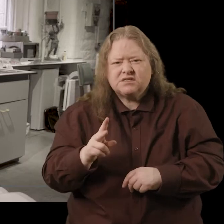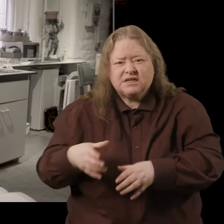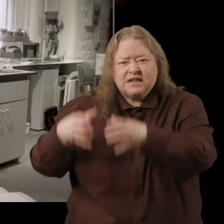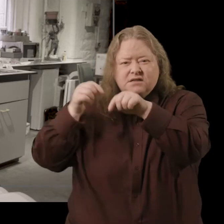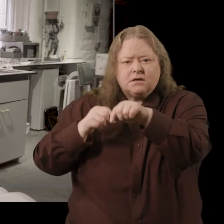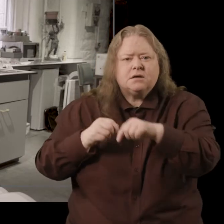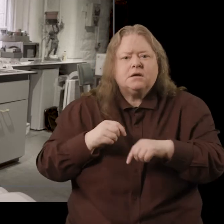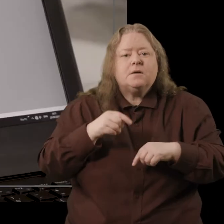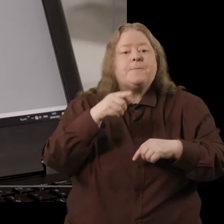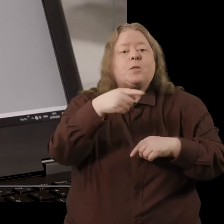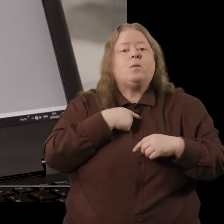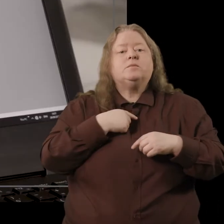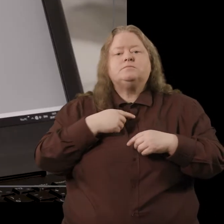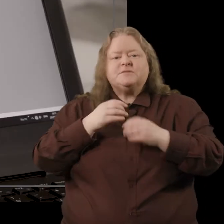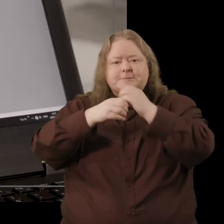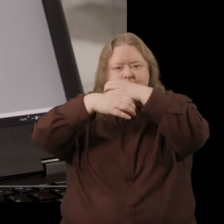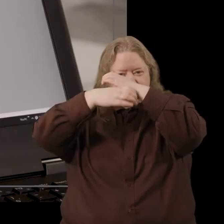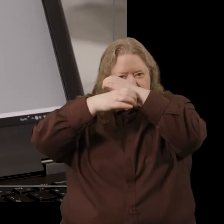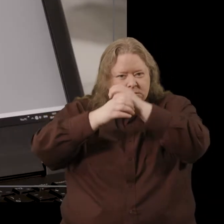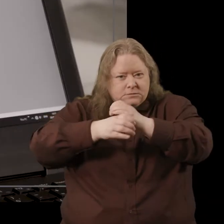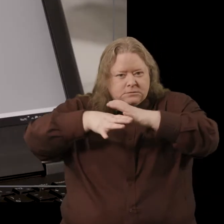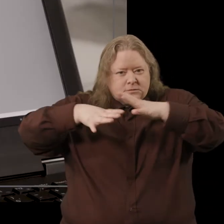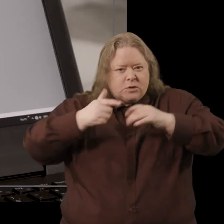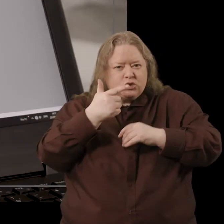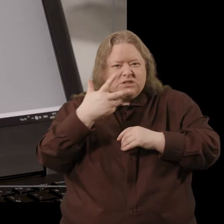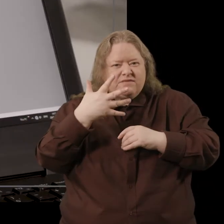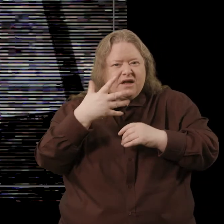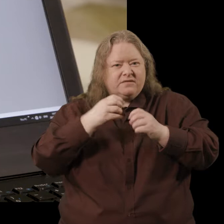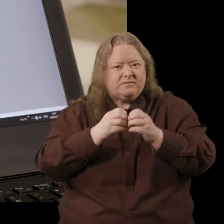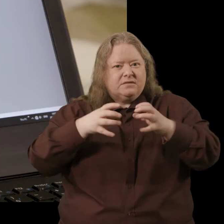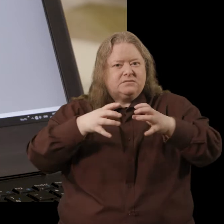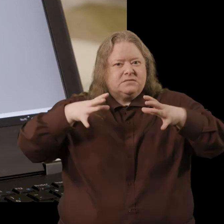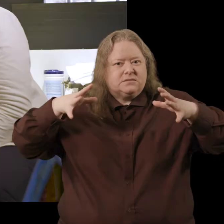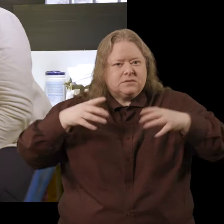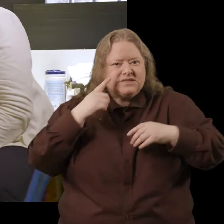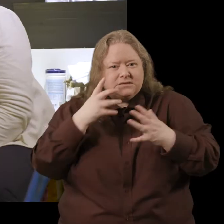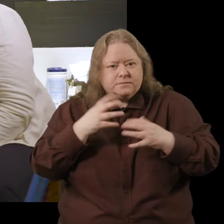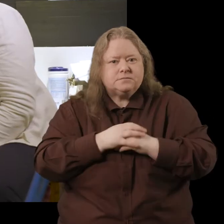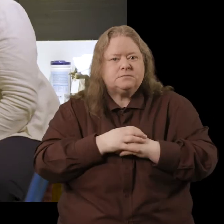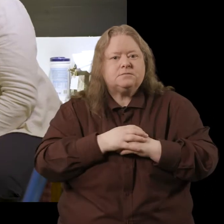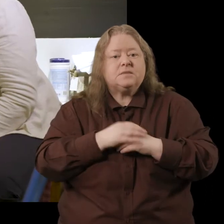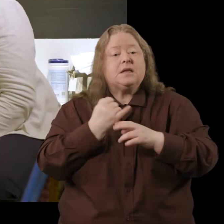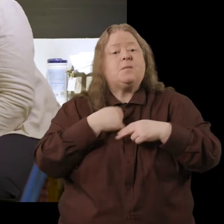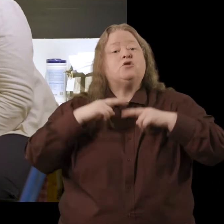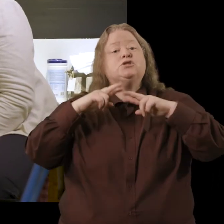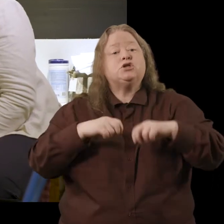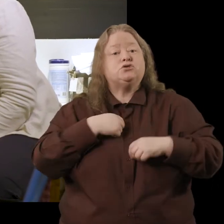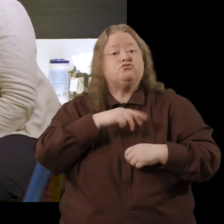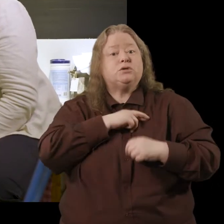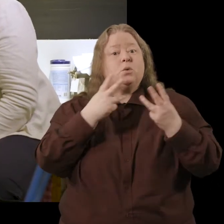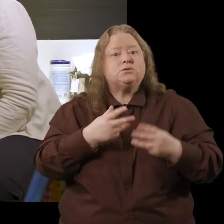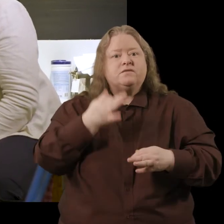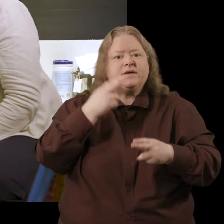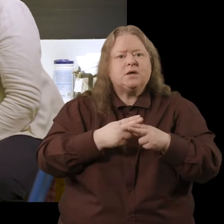very small. I've magnified them by about 15 or 20 times here just to try and see them properly. In my research, I really want to find out what